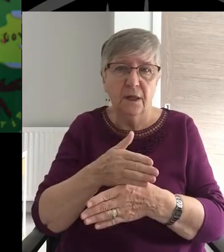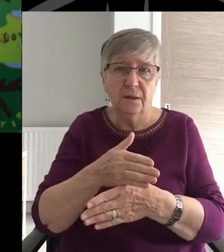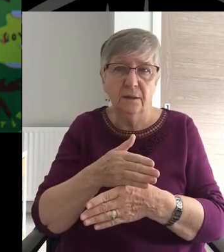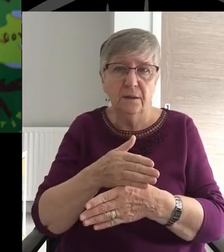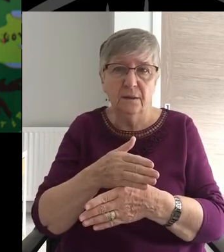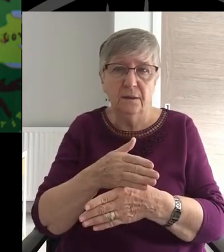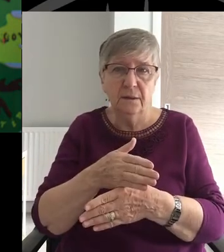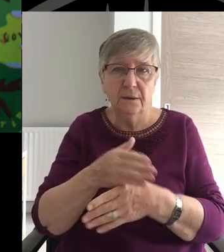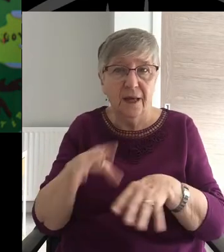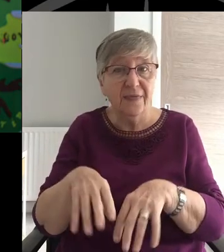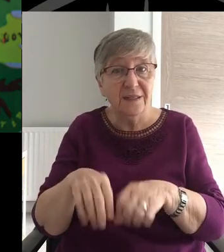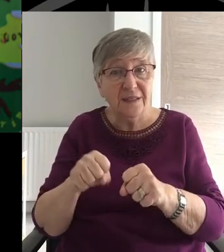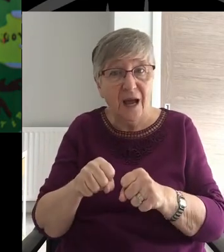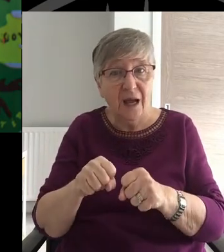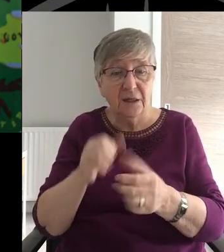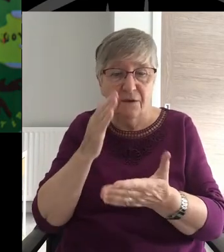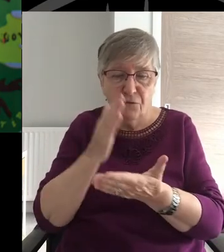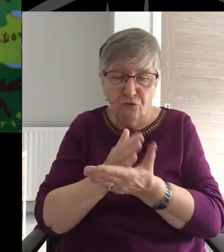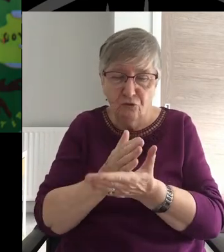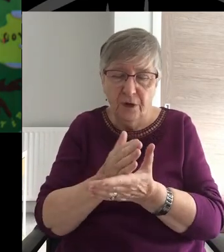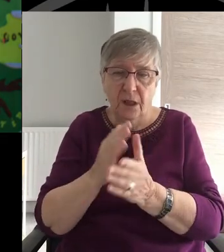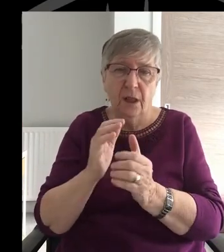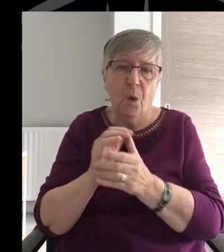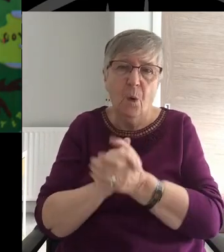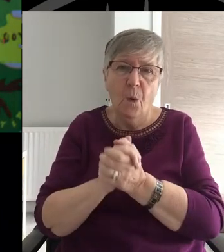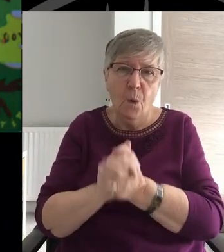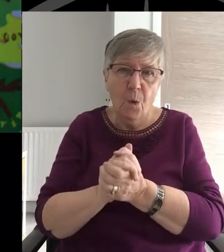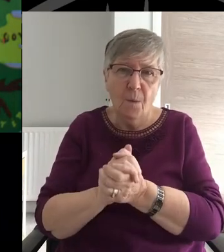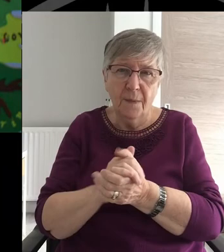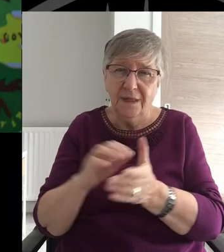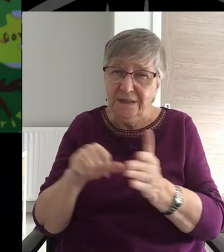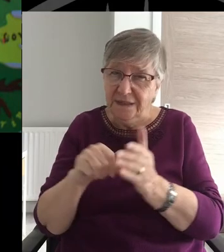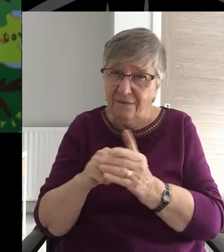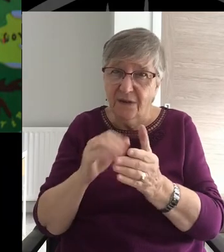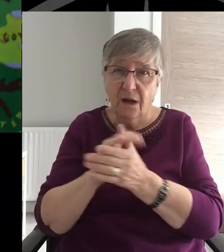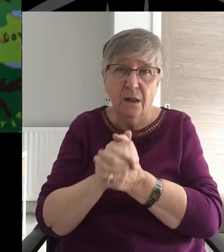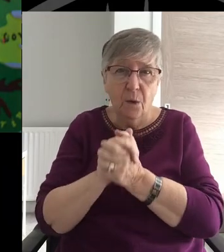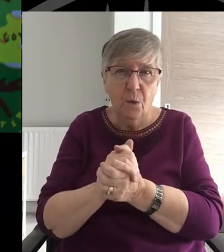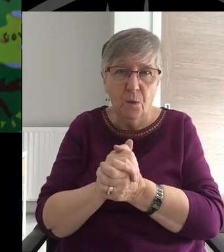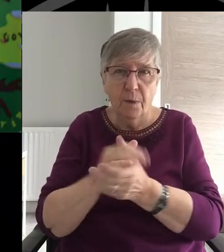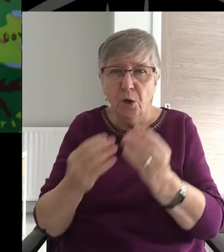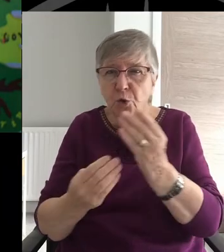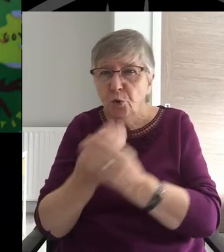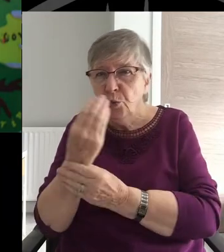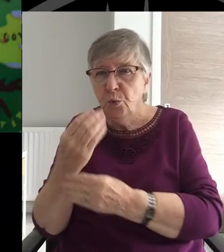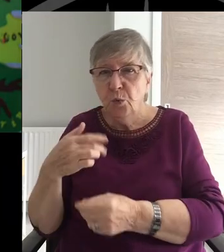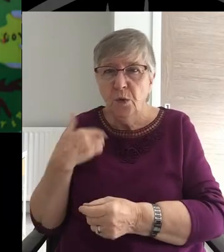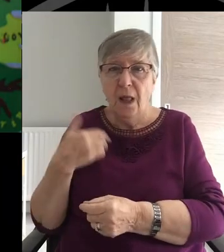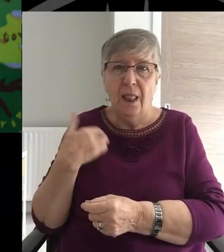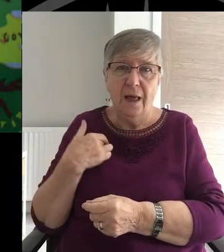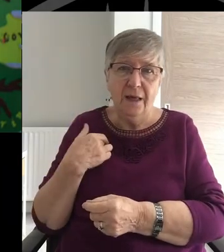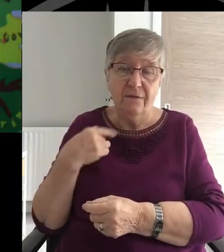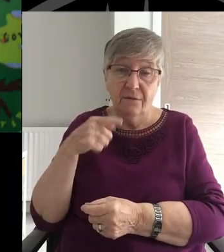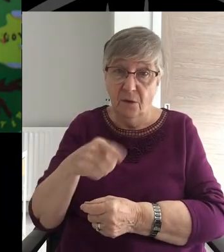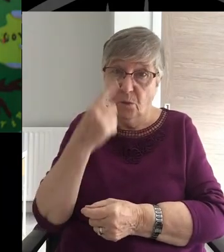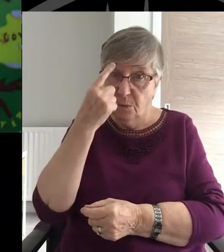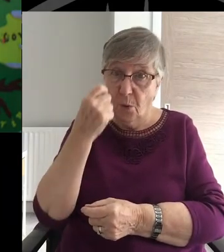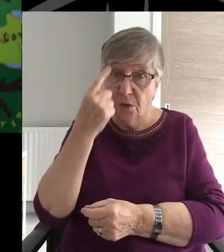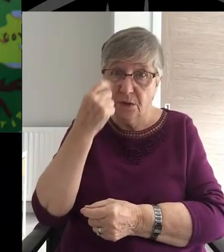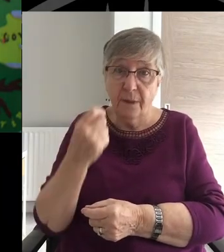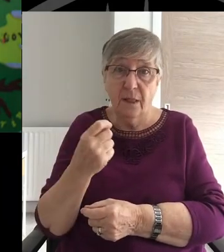that the beginning of real hope, hard hope, of restoration and renewal was possible.